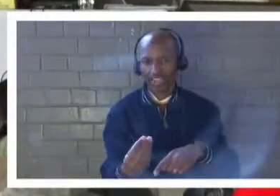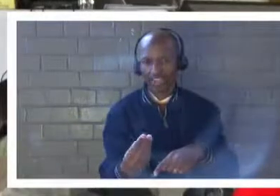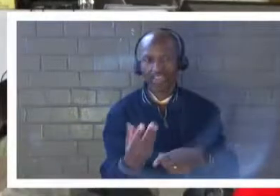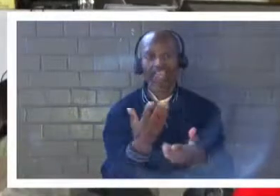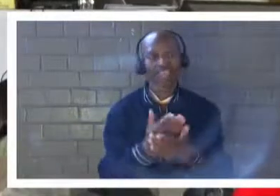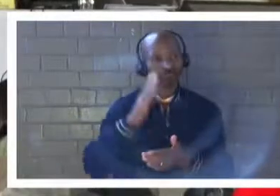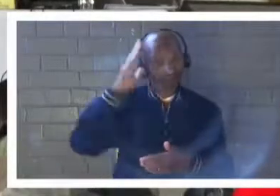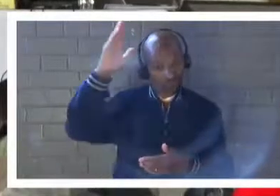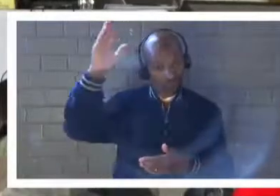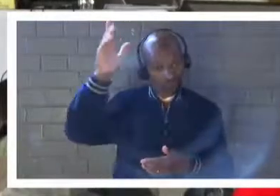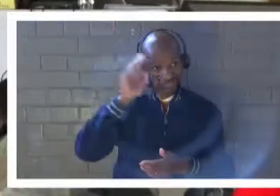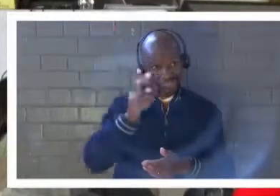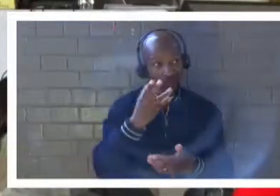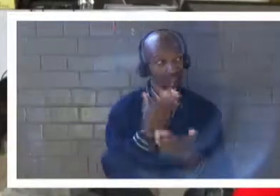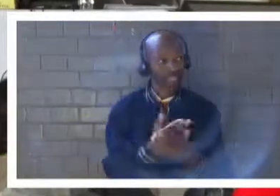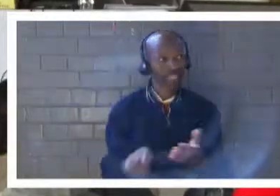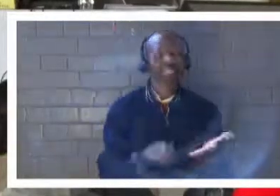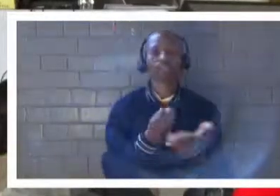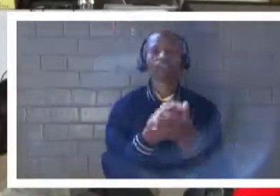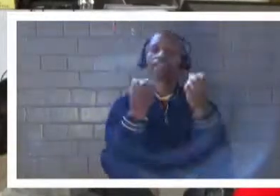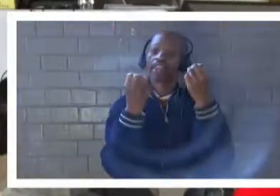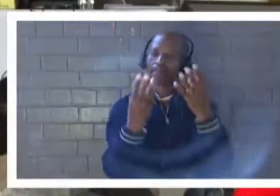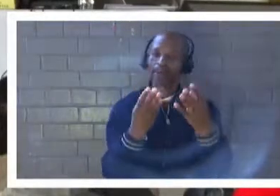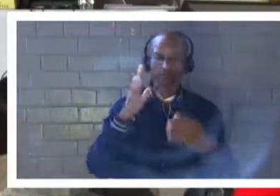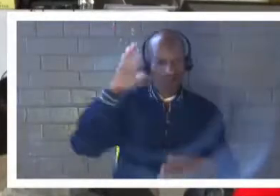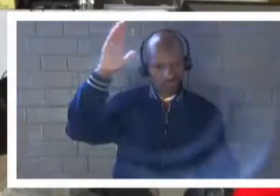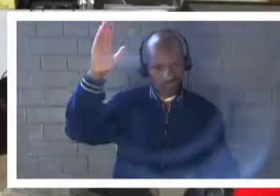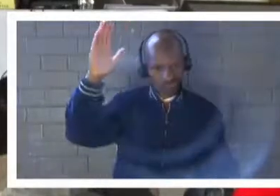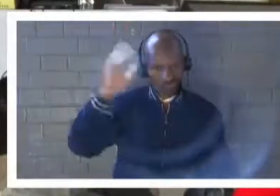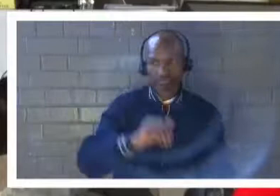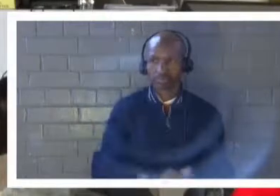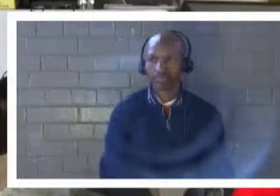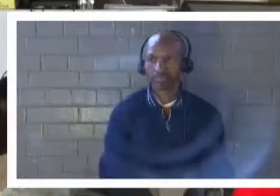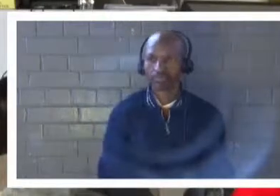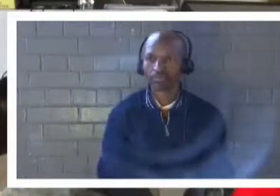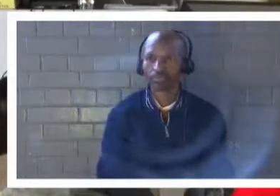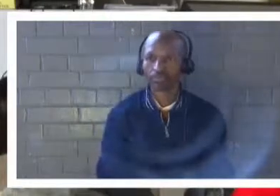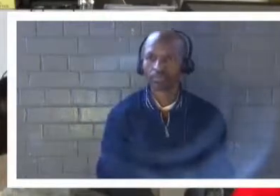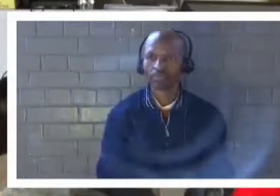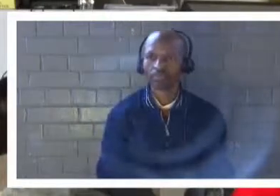can we raise the hands again so that I give you numbers?